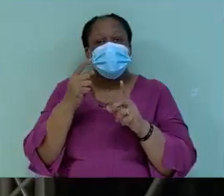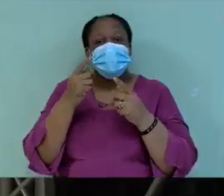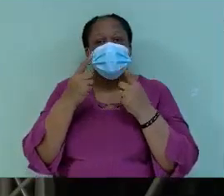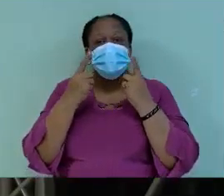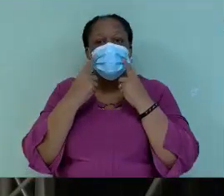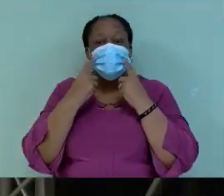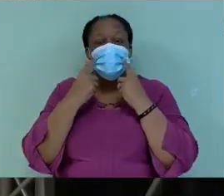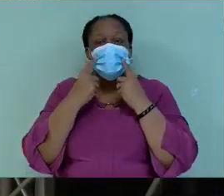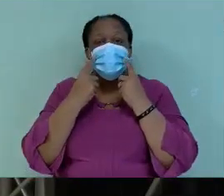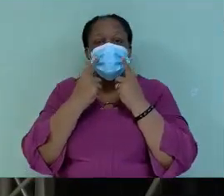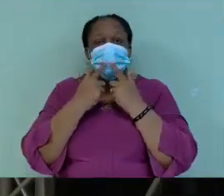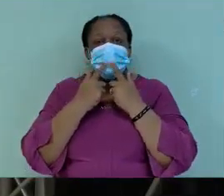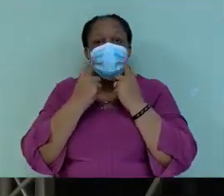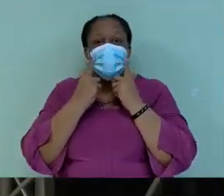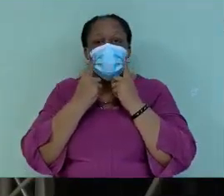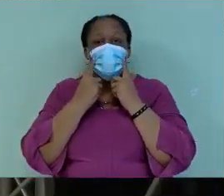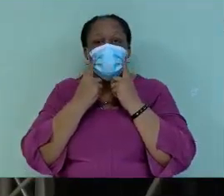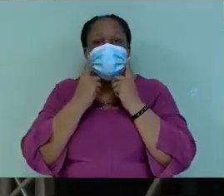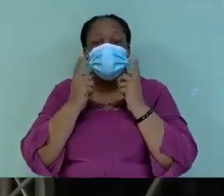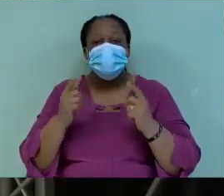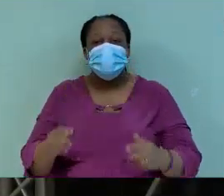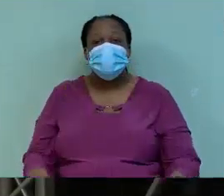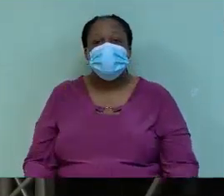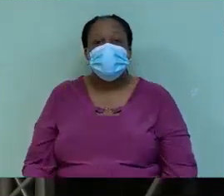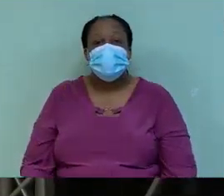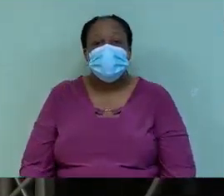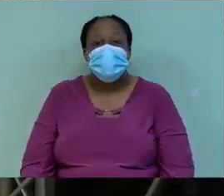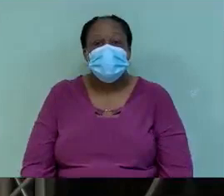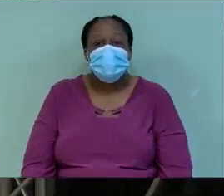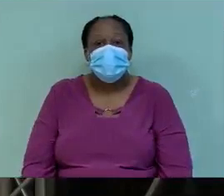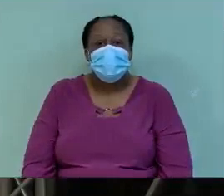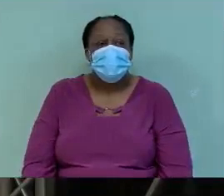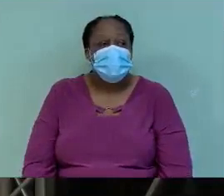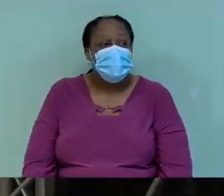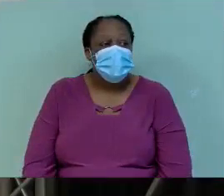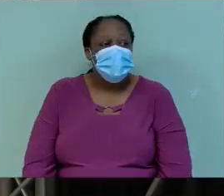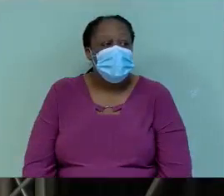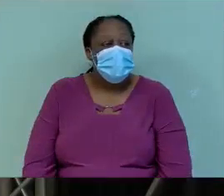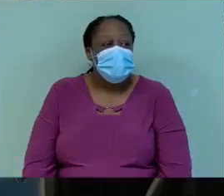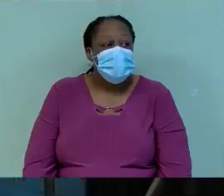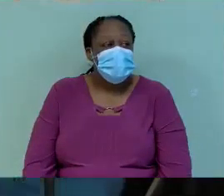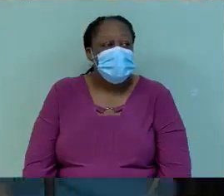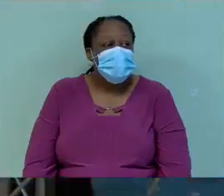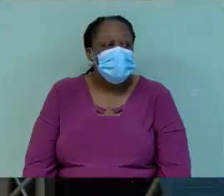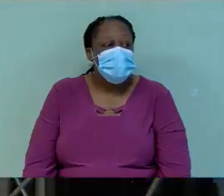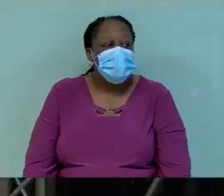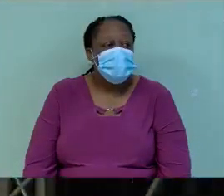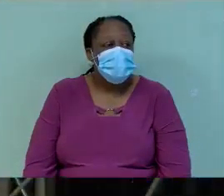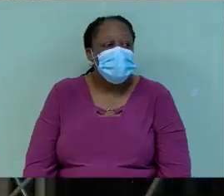and only their eyes out? Can you reiterate the law with respect to that?